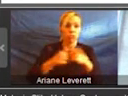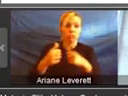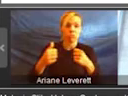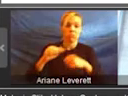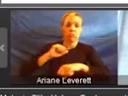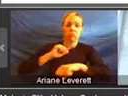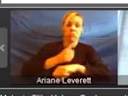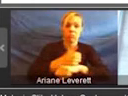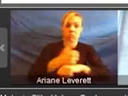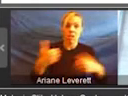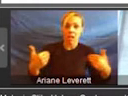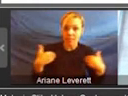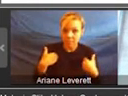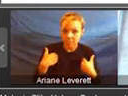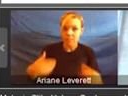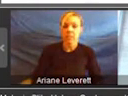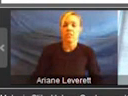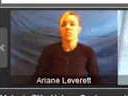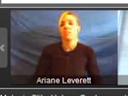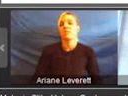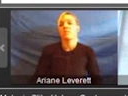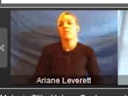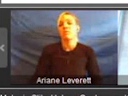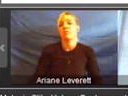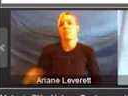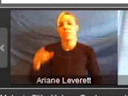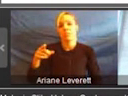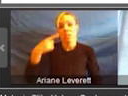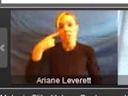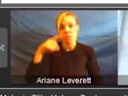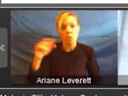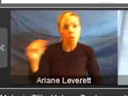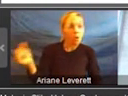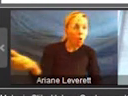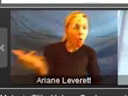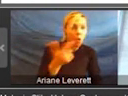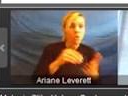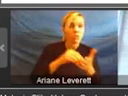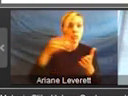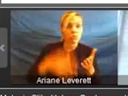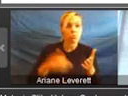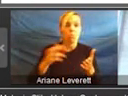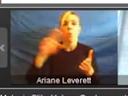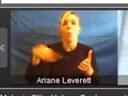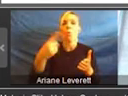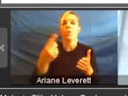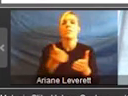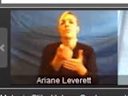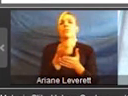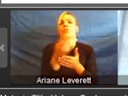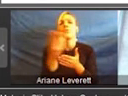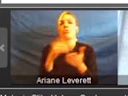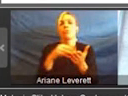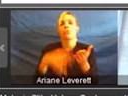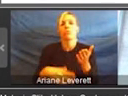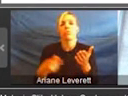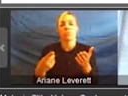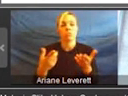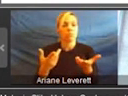How about, is it for all students or is it only for a few students? How do you deal with the situation if you only